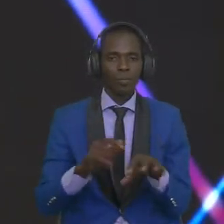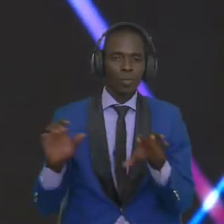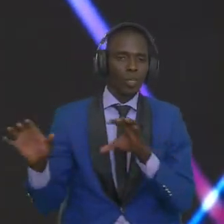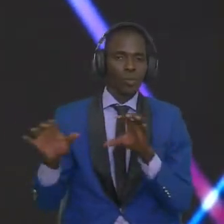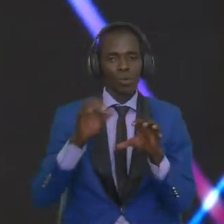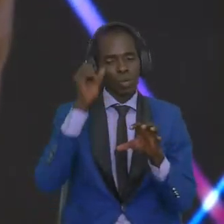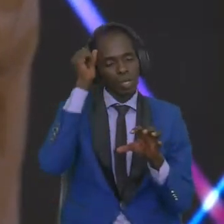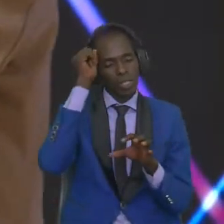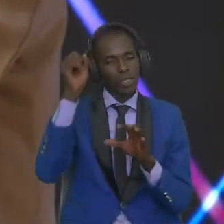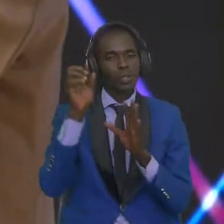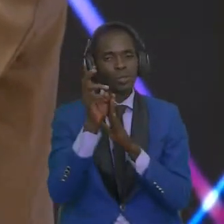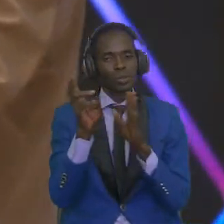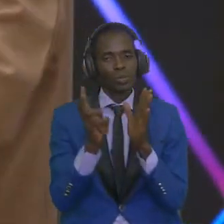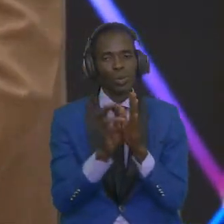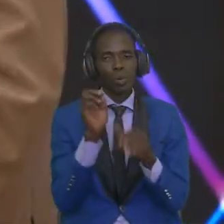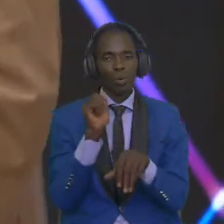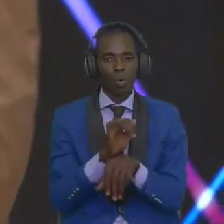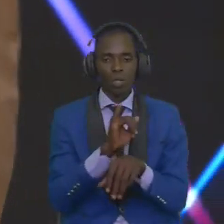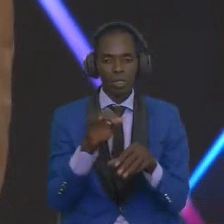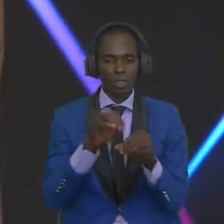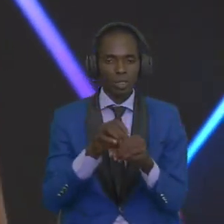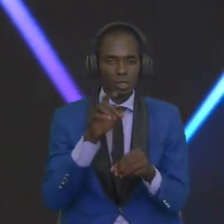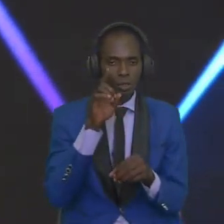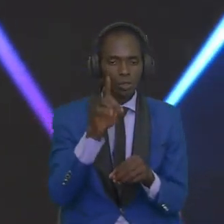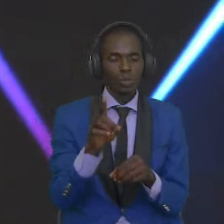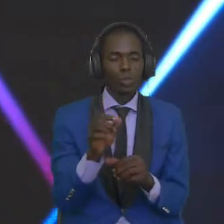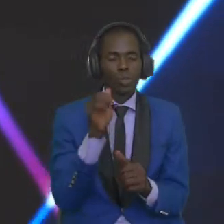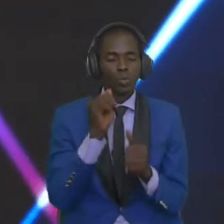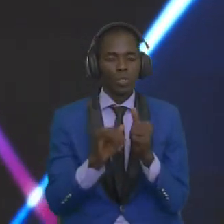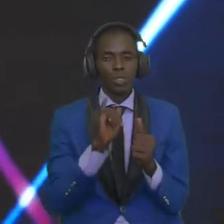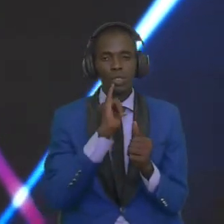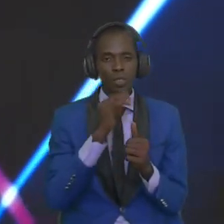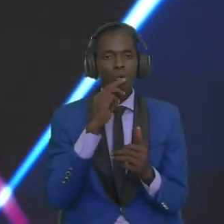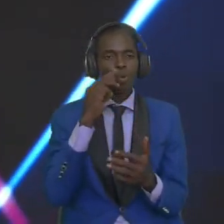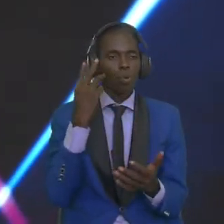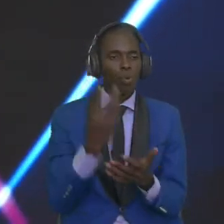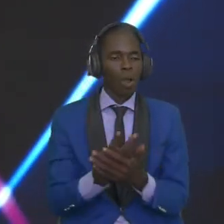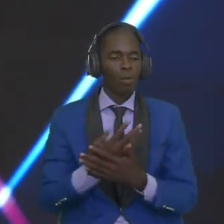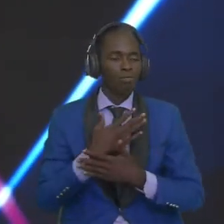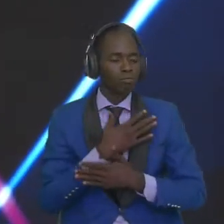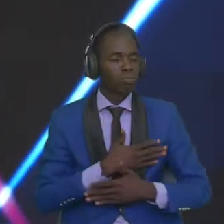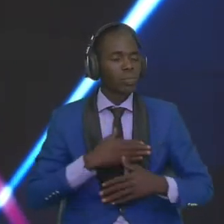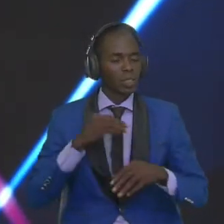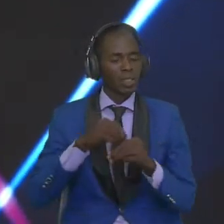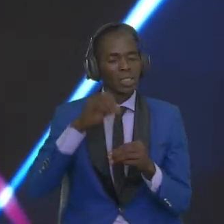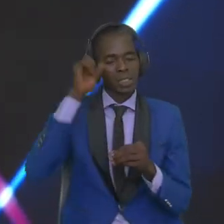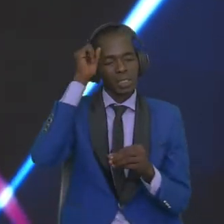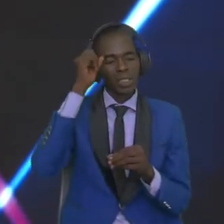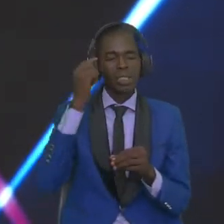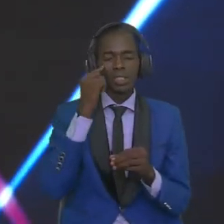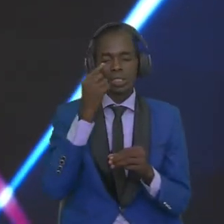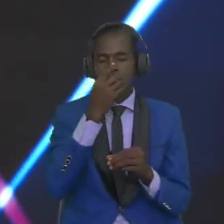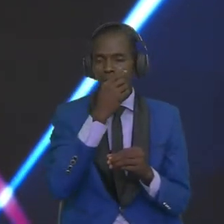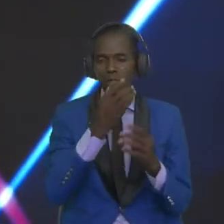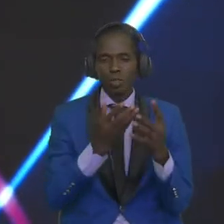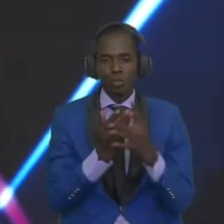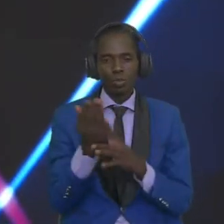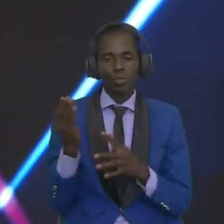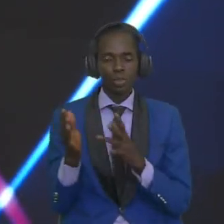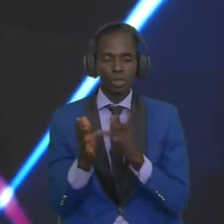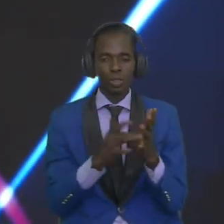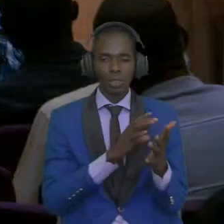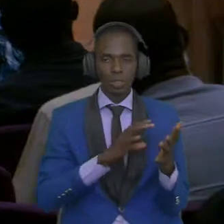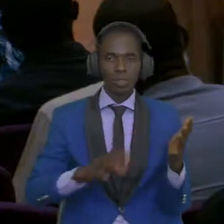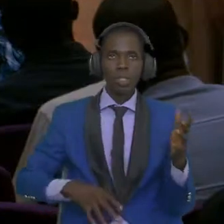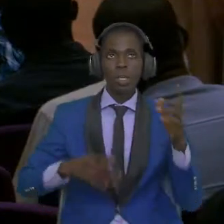will, working in you that which is well-pleasing in his sight. Through Jesus Christ, the Lord will